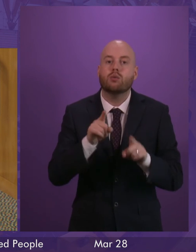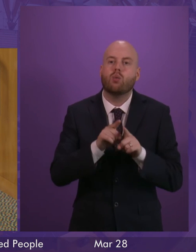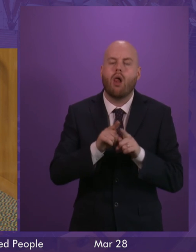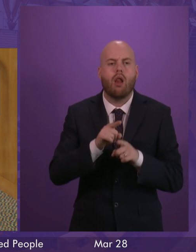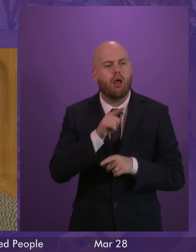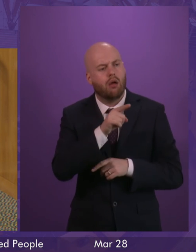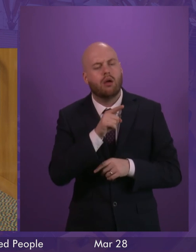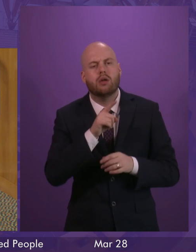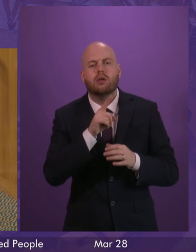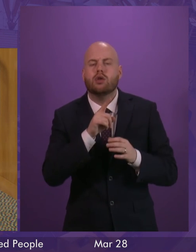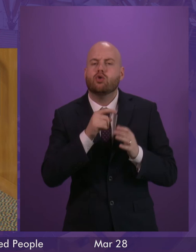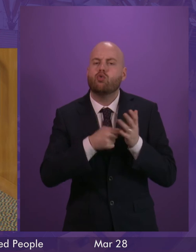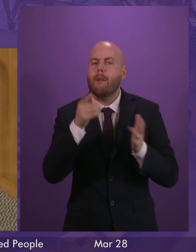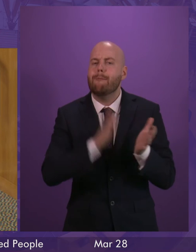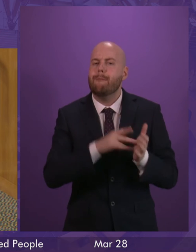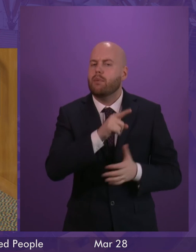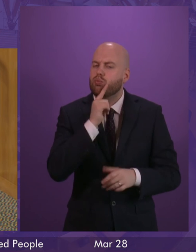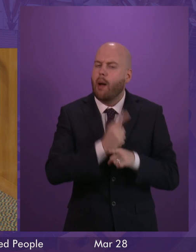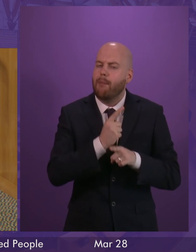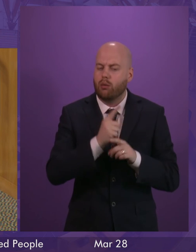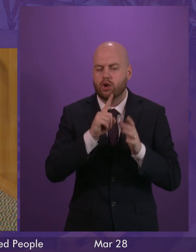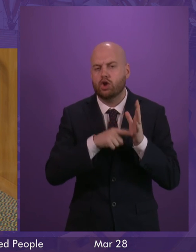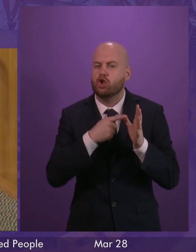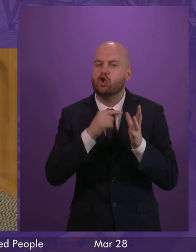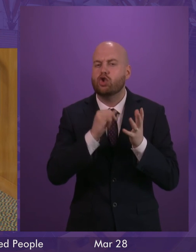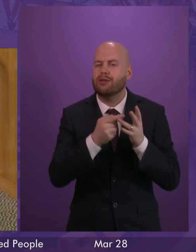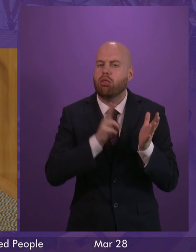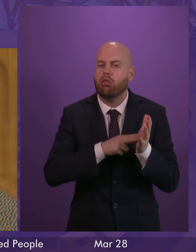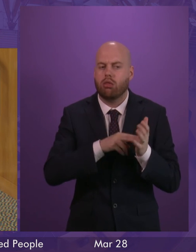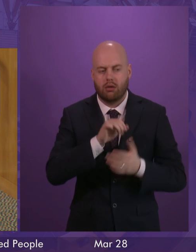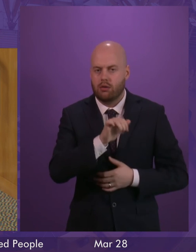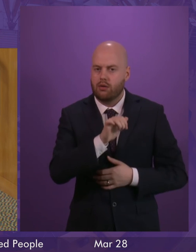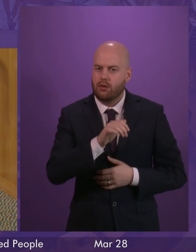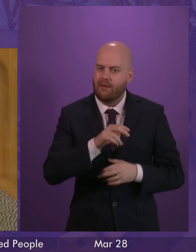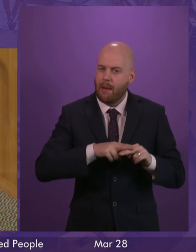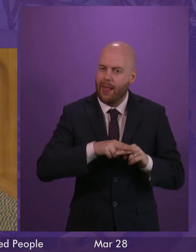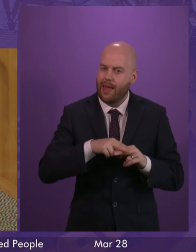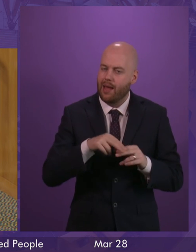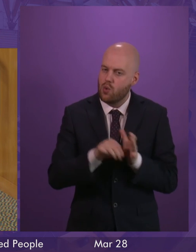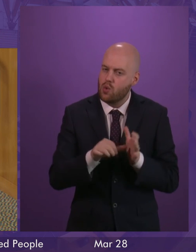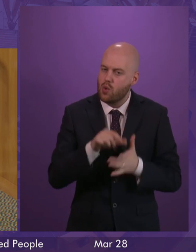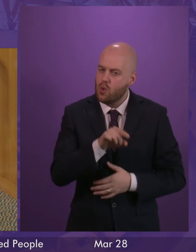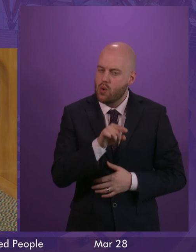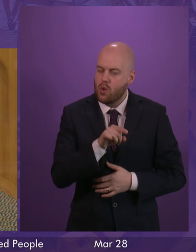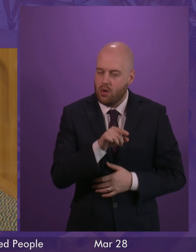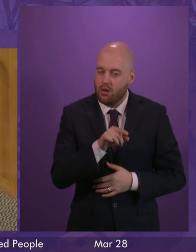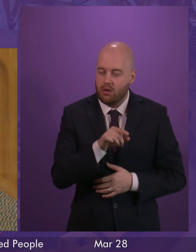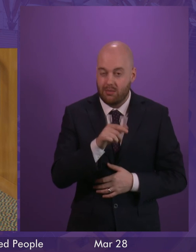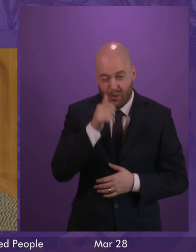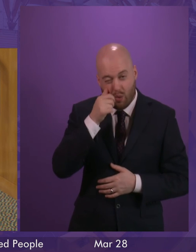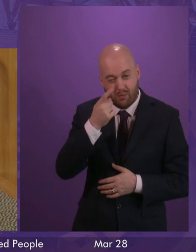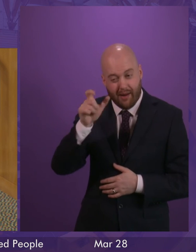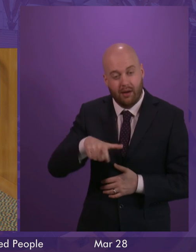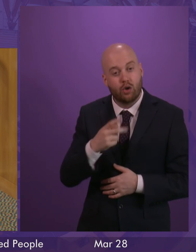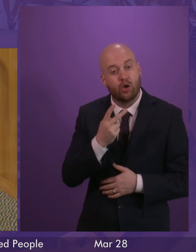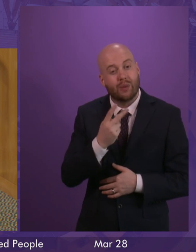that of one of my own constituents, who at 28 with complex disabilities has struggled to get adequate support from the